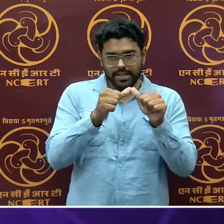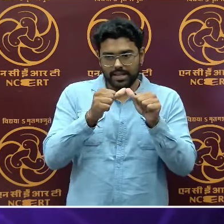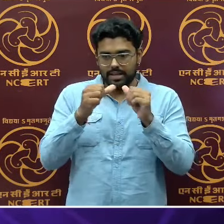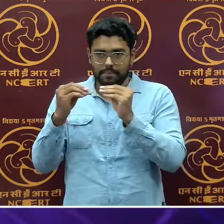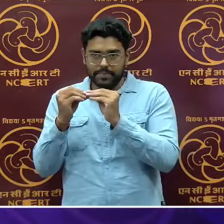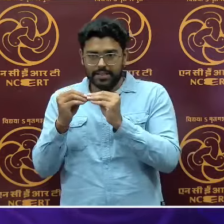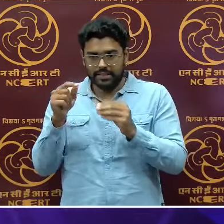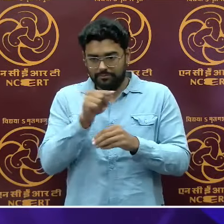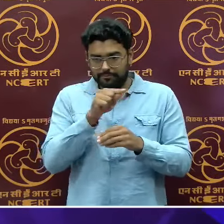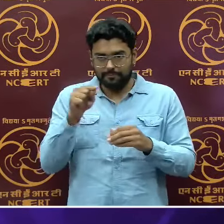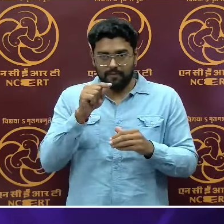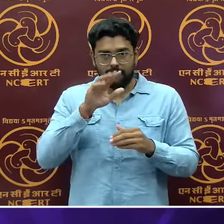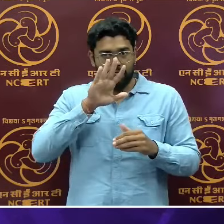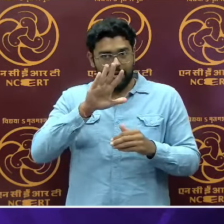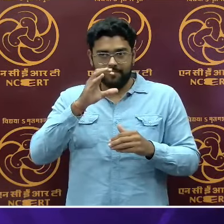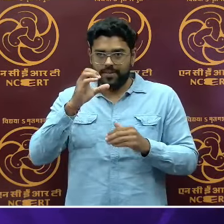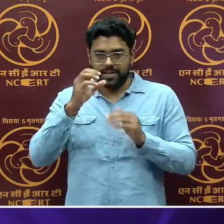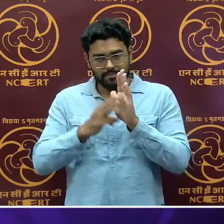centimeters. You can see here.